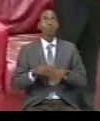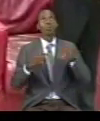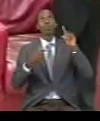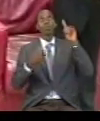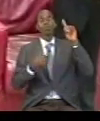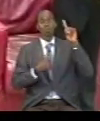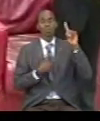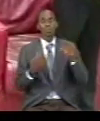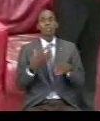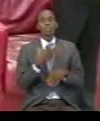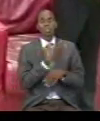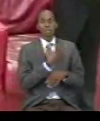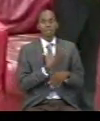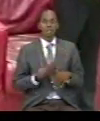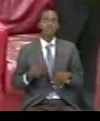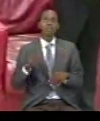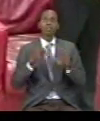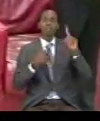knowest not.